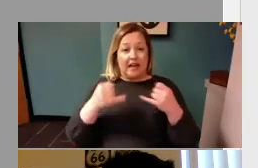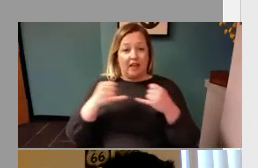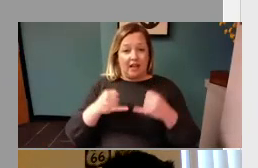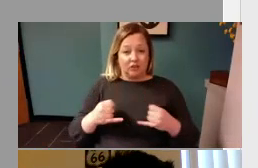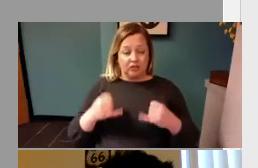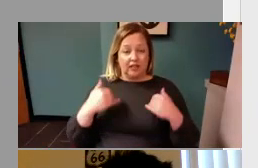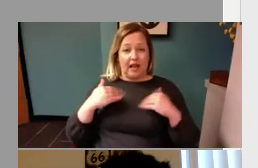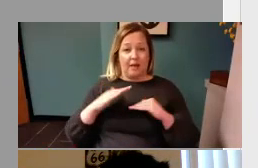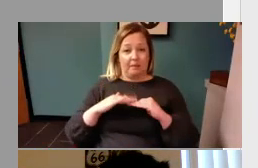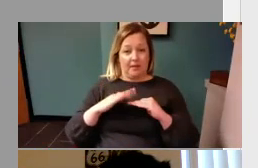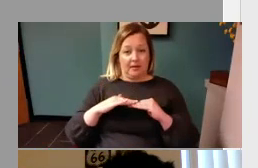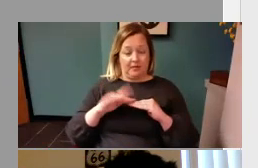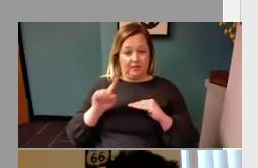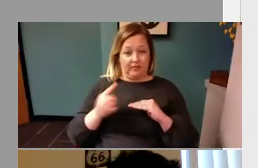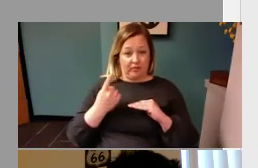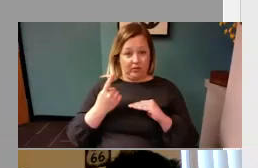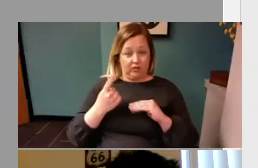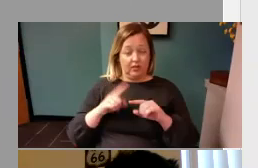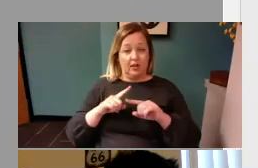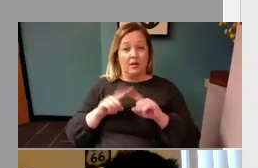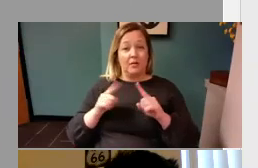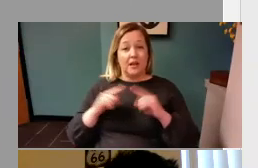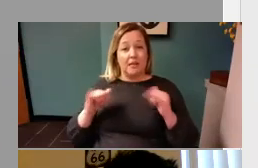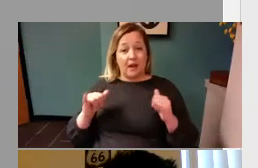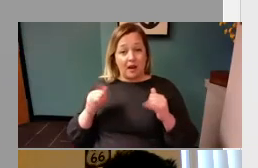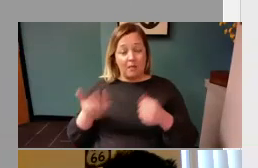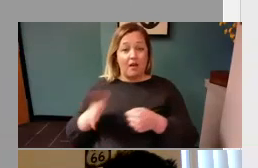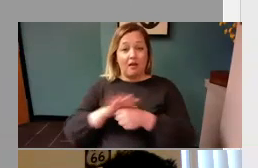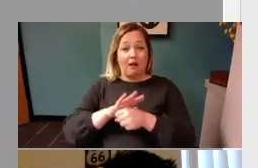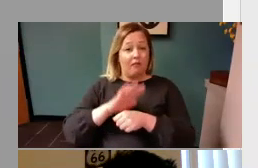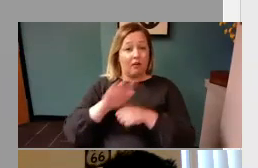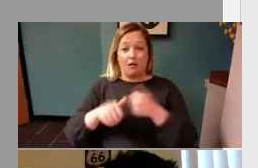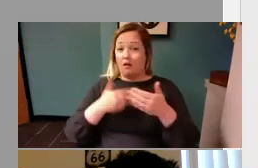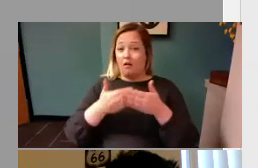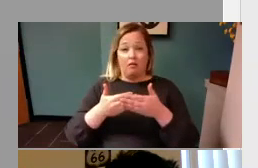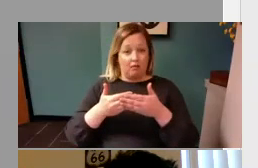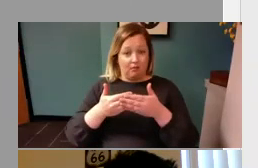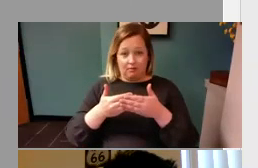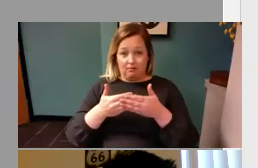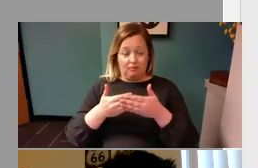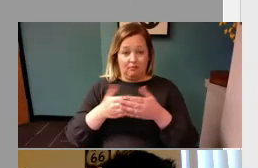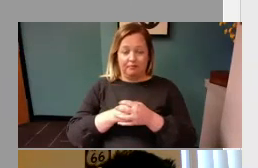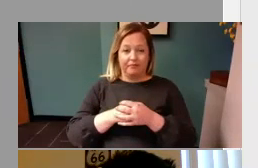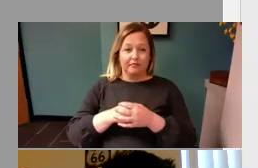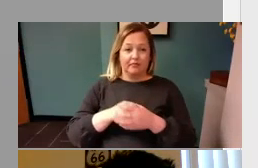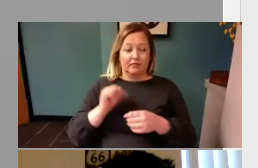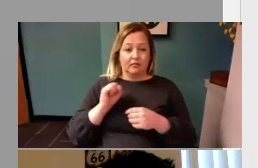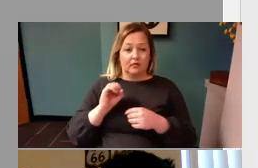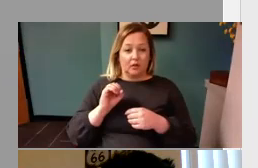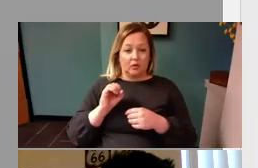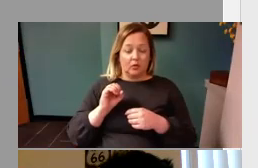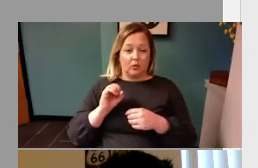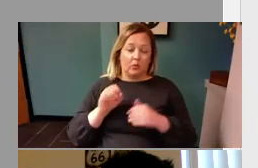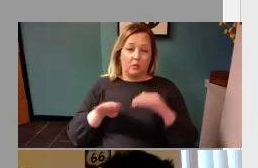the vertices. Right, so we looked at the Kruskal's algorithm, and essentially we said that